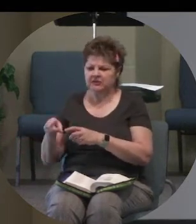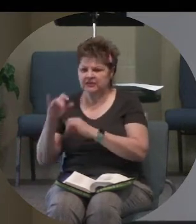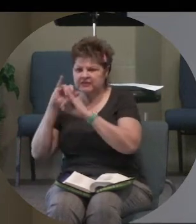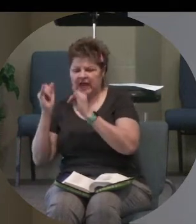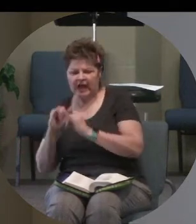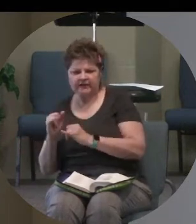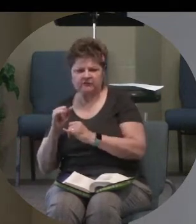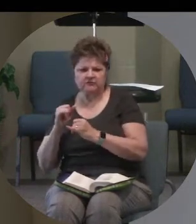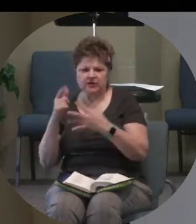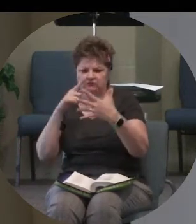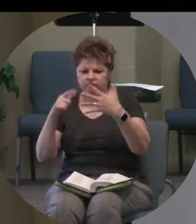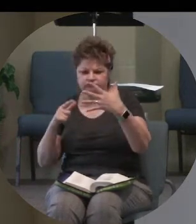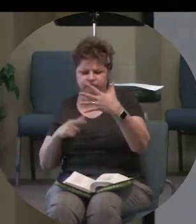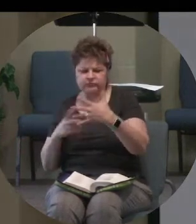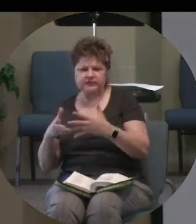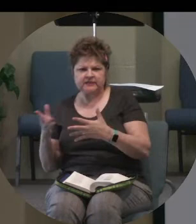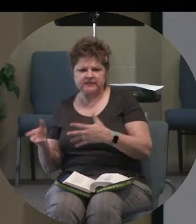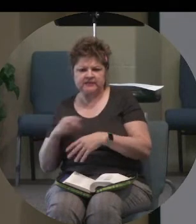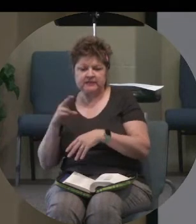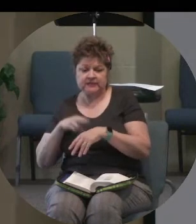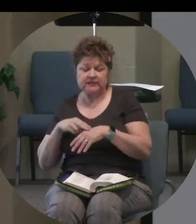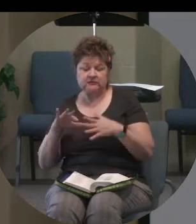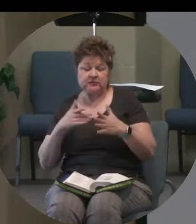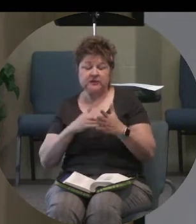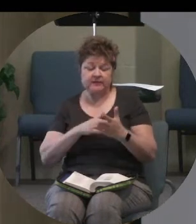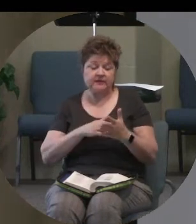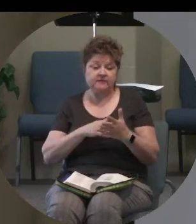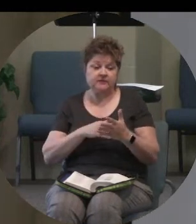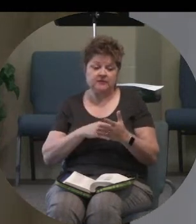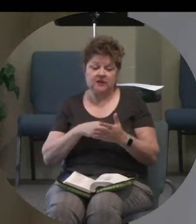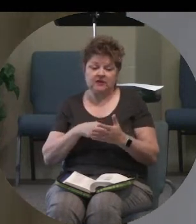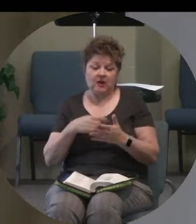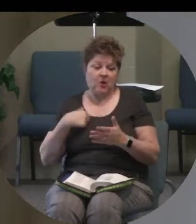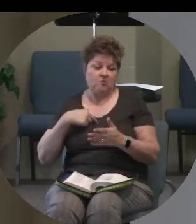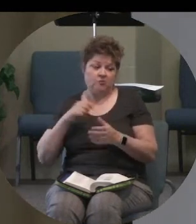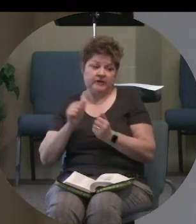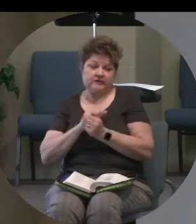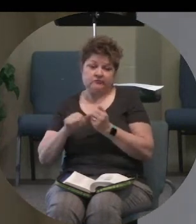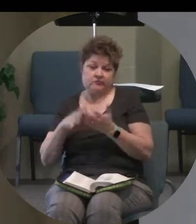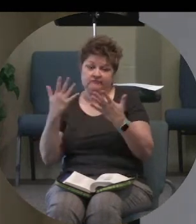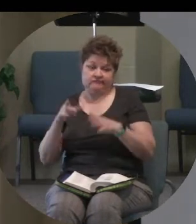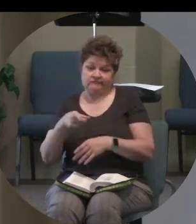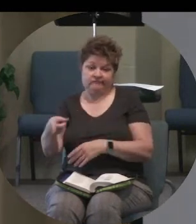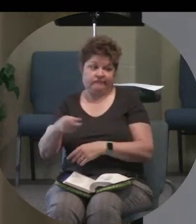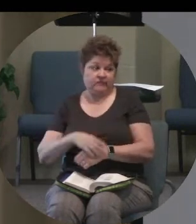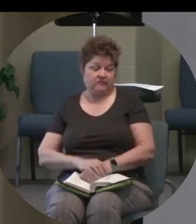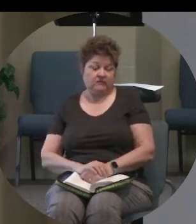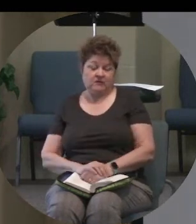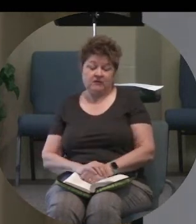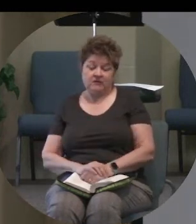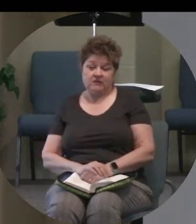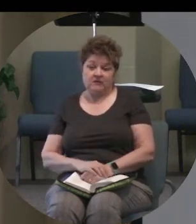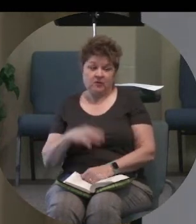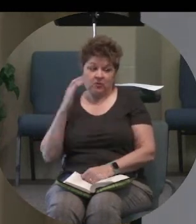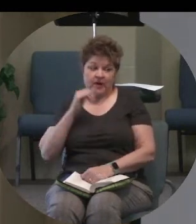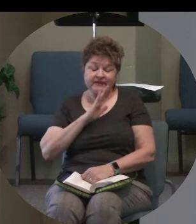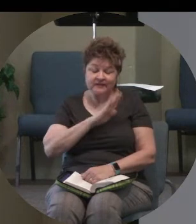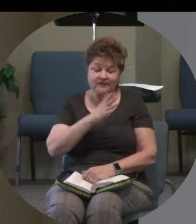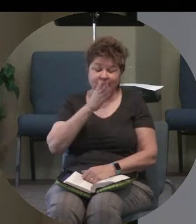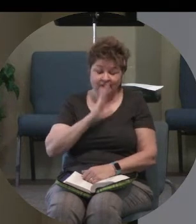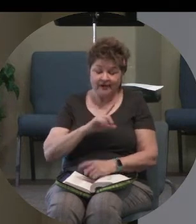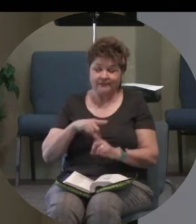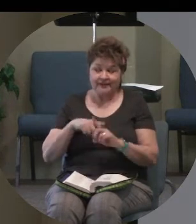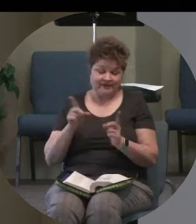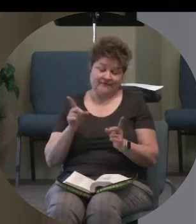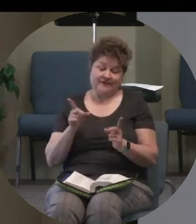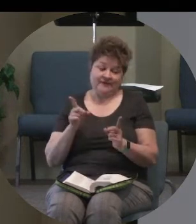And this nation that's coming against them is saying, we've already destroyed all of them. Why is your God going to stand